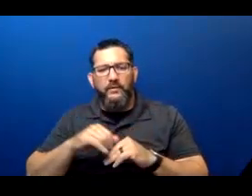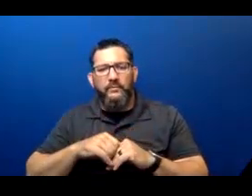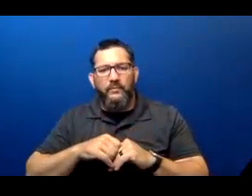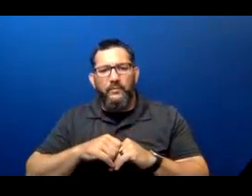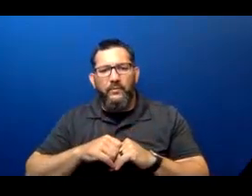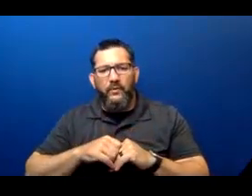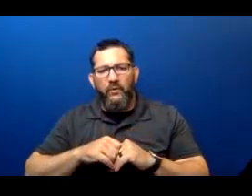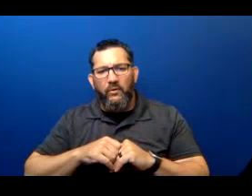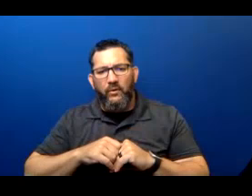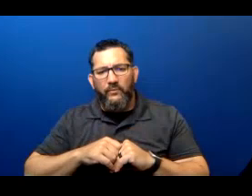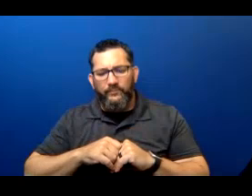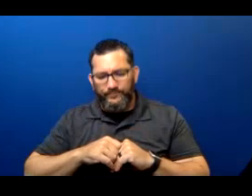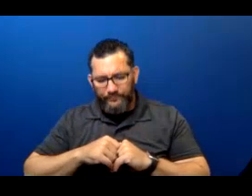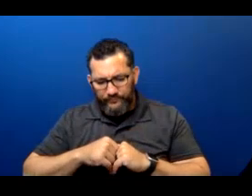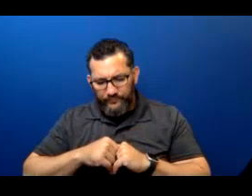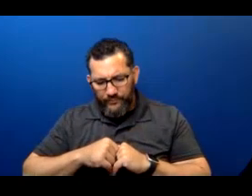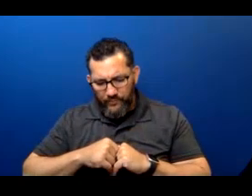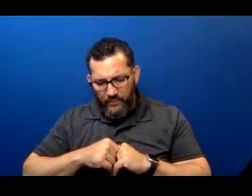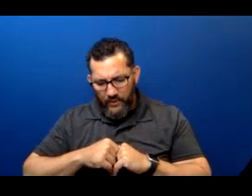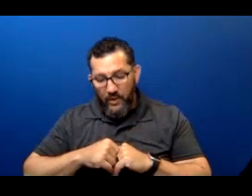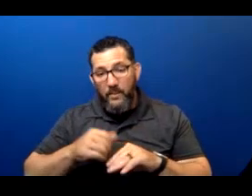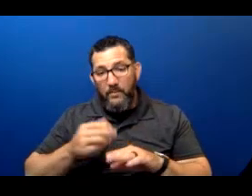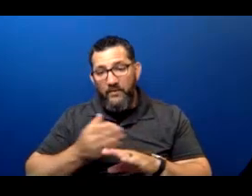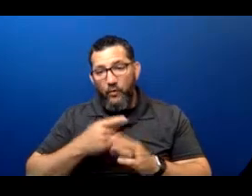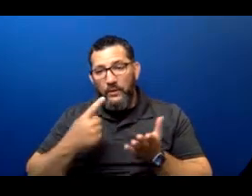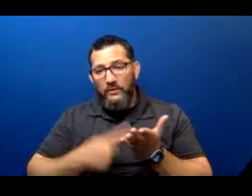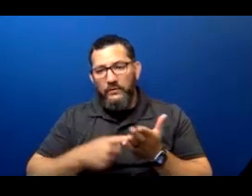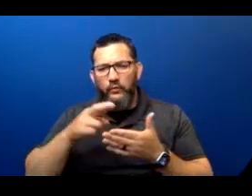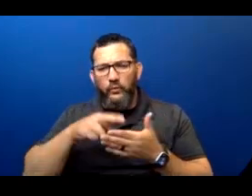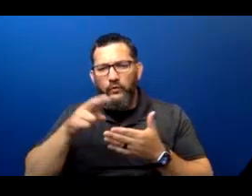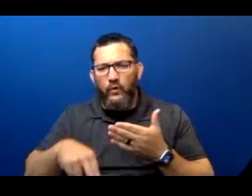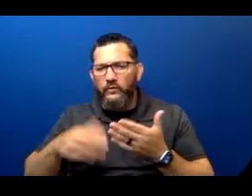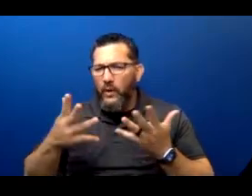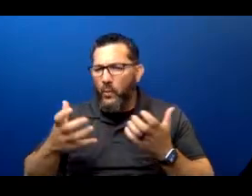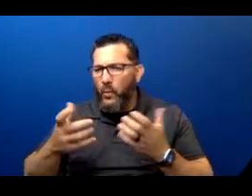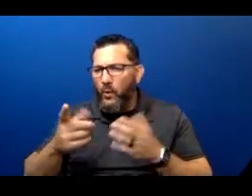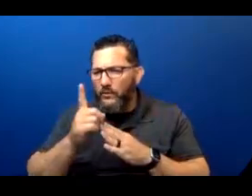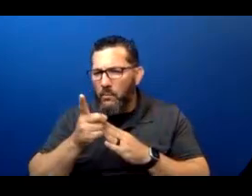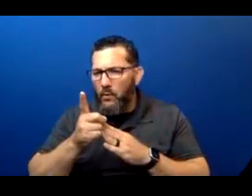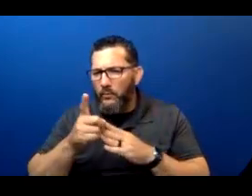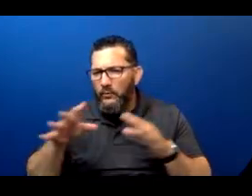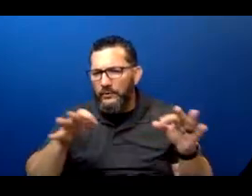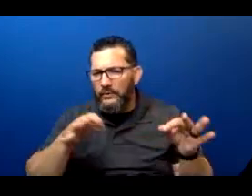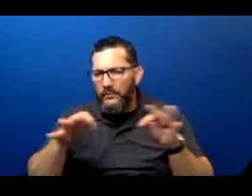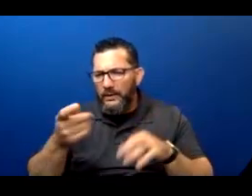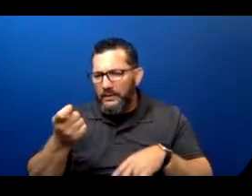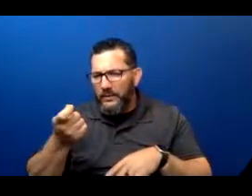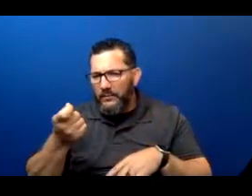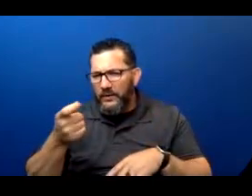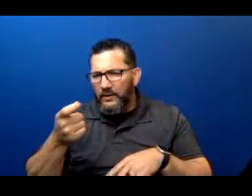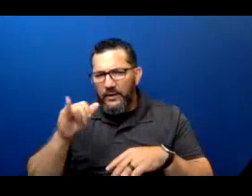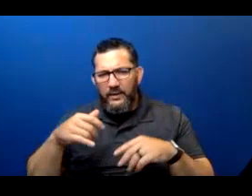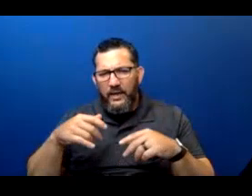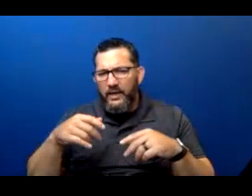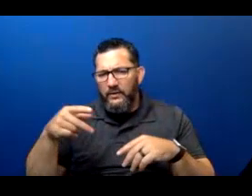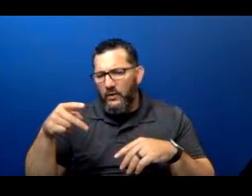So next, I guess. So before I dive into the results, I guess I would like to take a little bit of time to just talk about pneumococcal